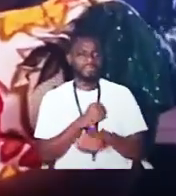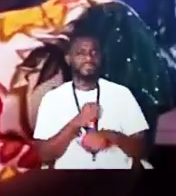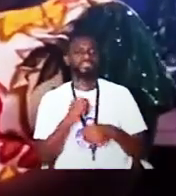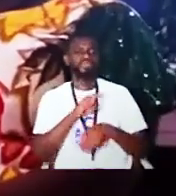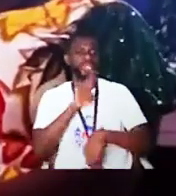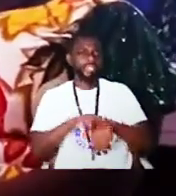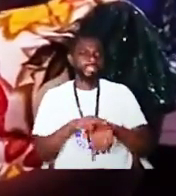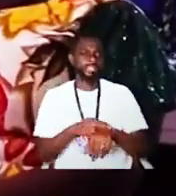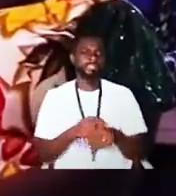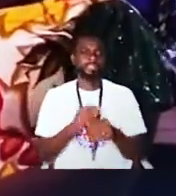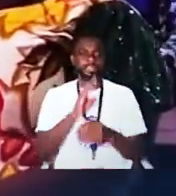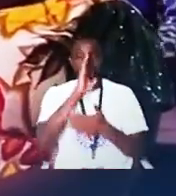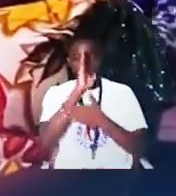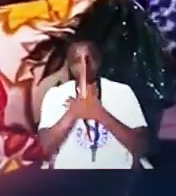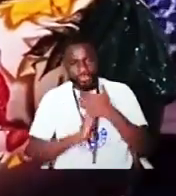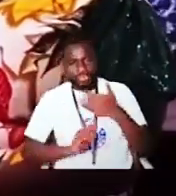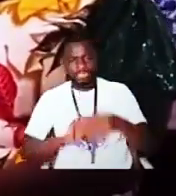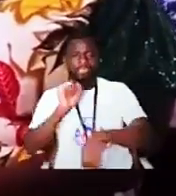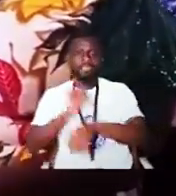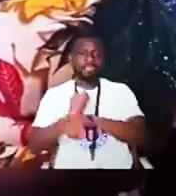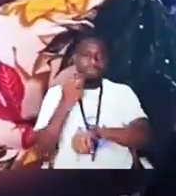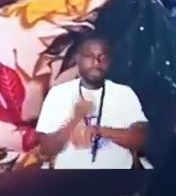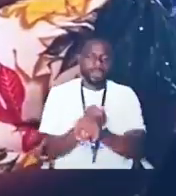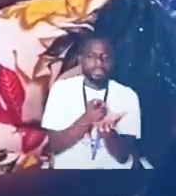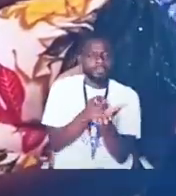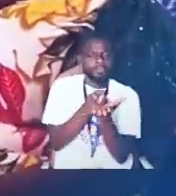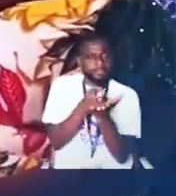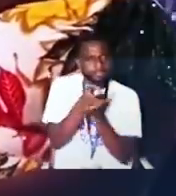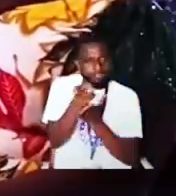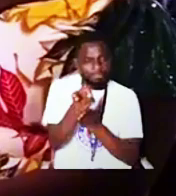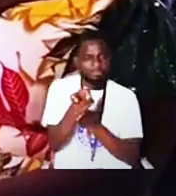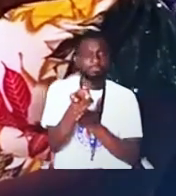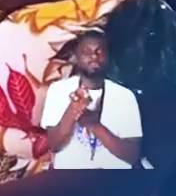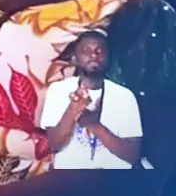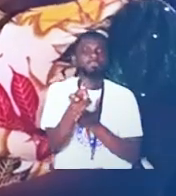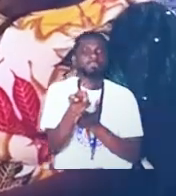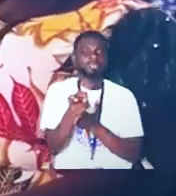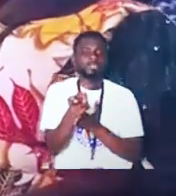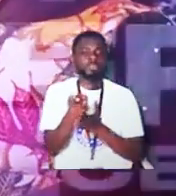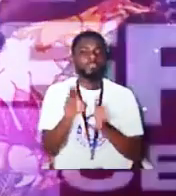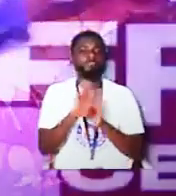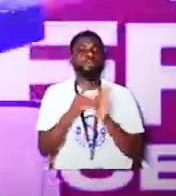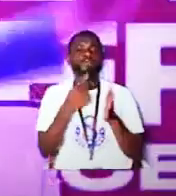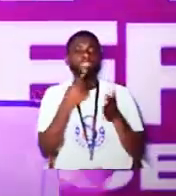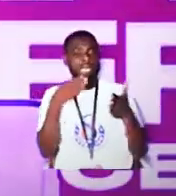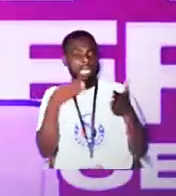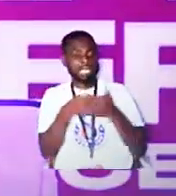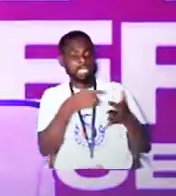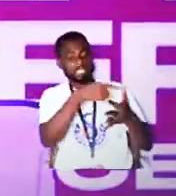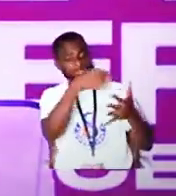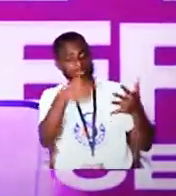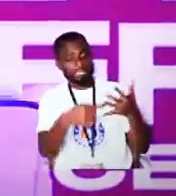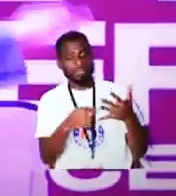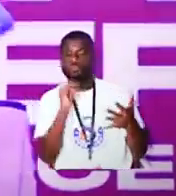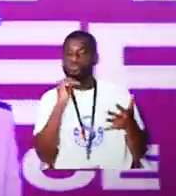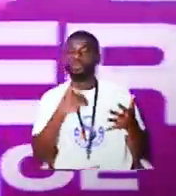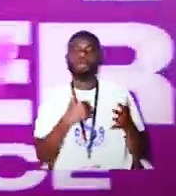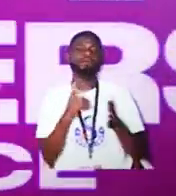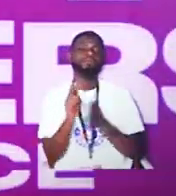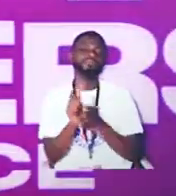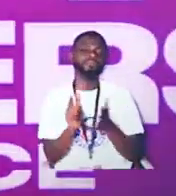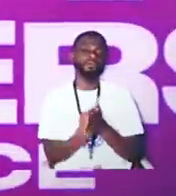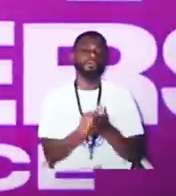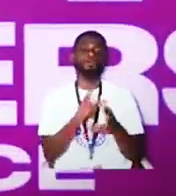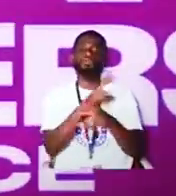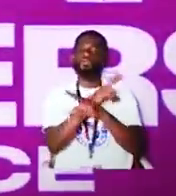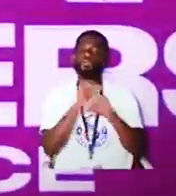humility, hard work, honesty. The Bible says that against such, there is no law. There is no